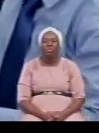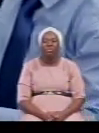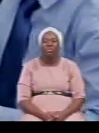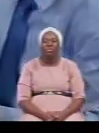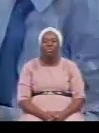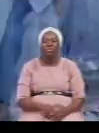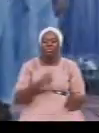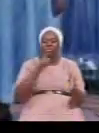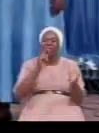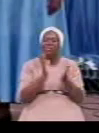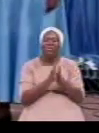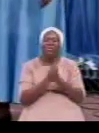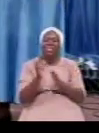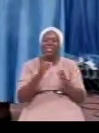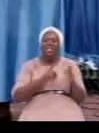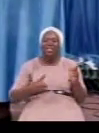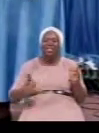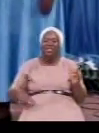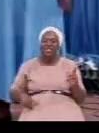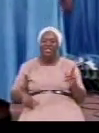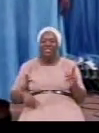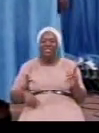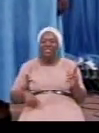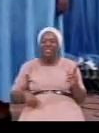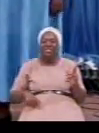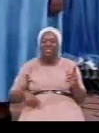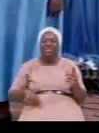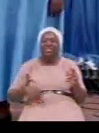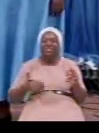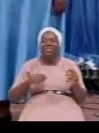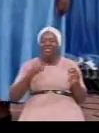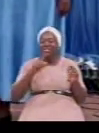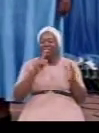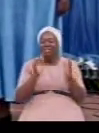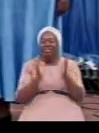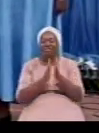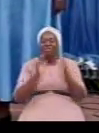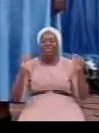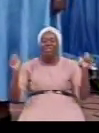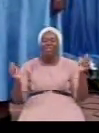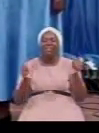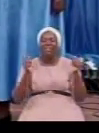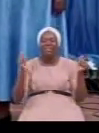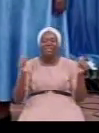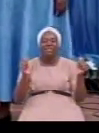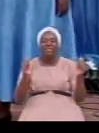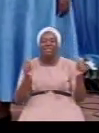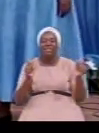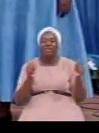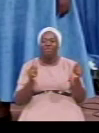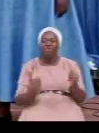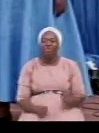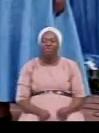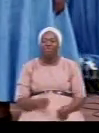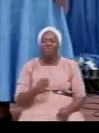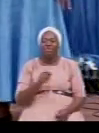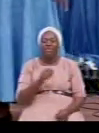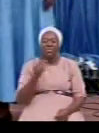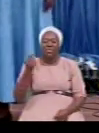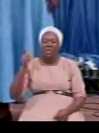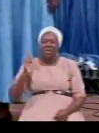amen. Praise the Lord. Hallelujah. Hallelujah. Amen. God is